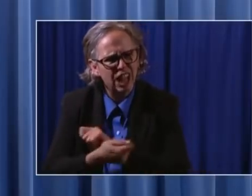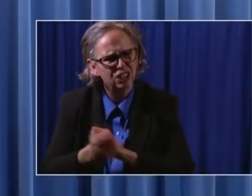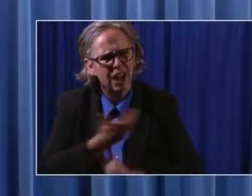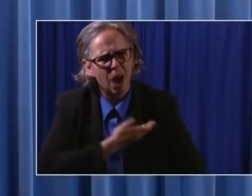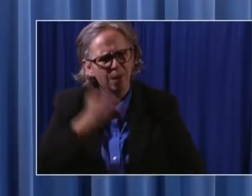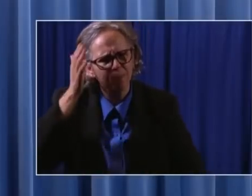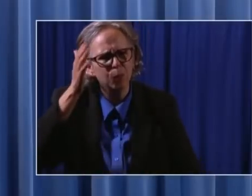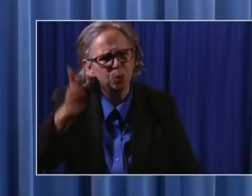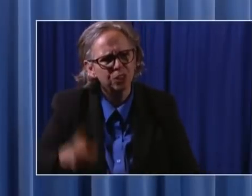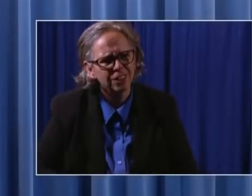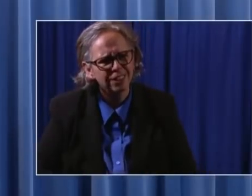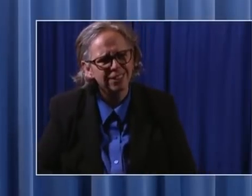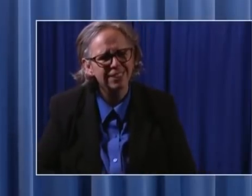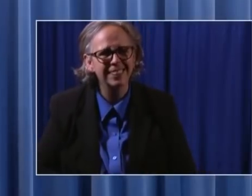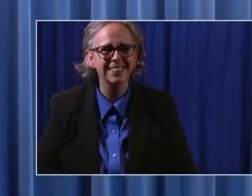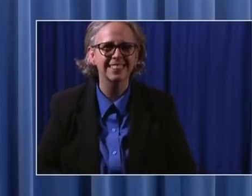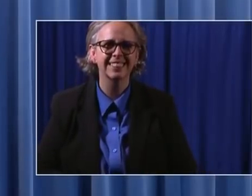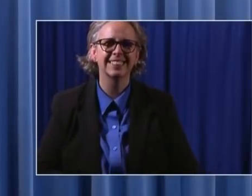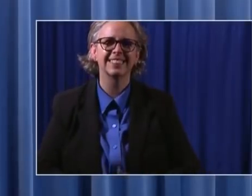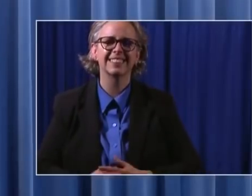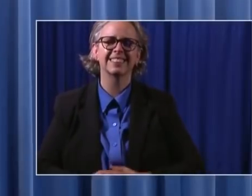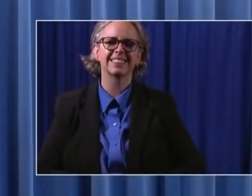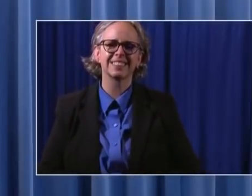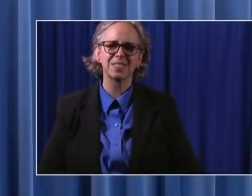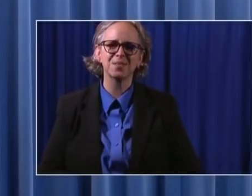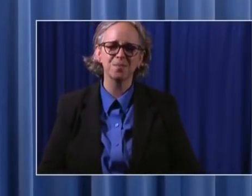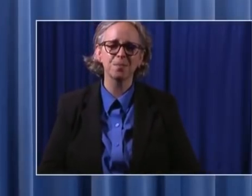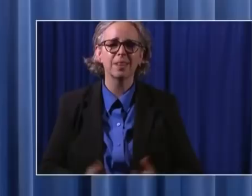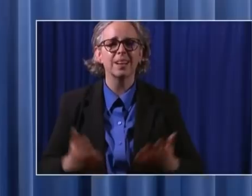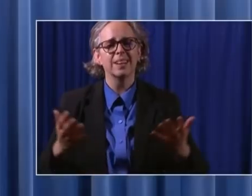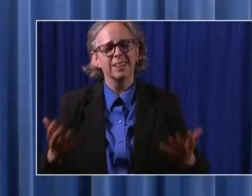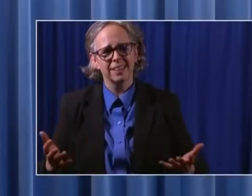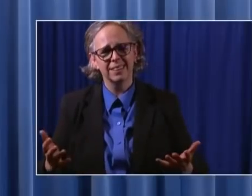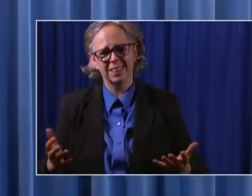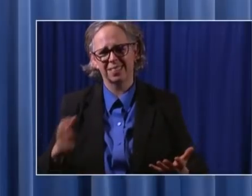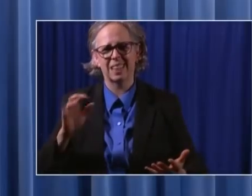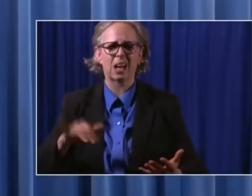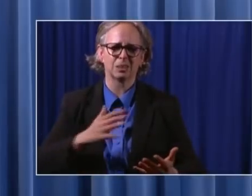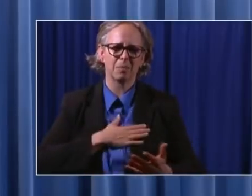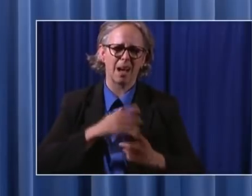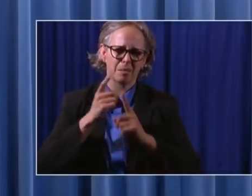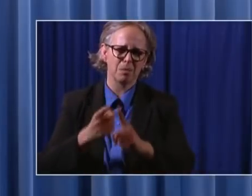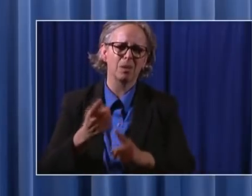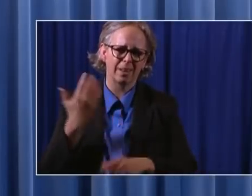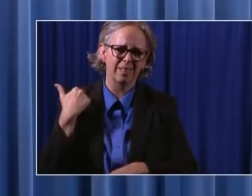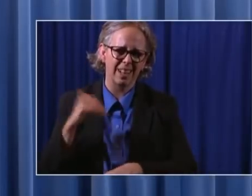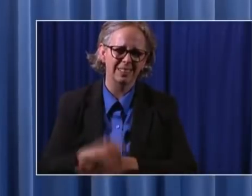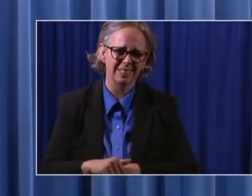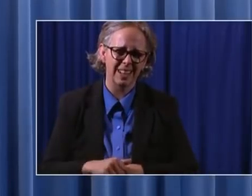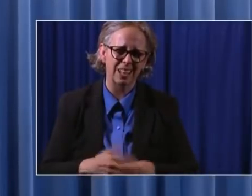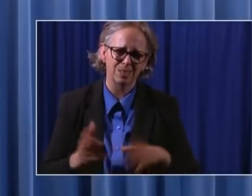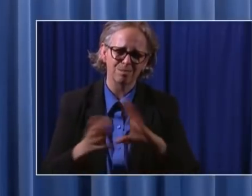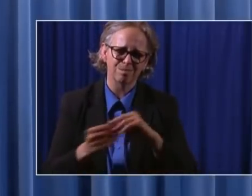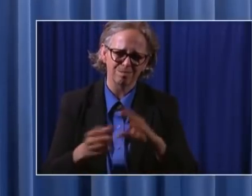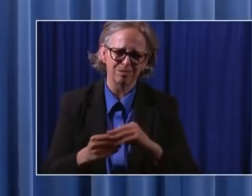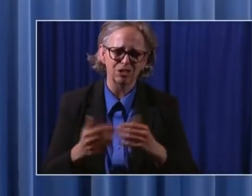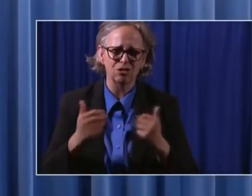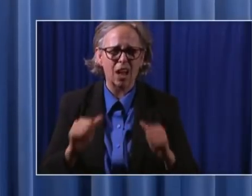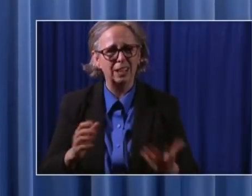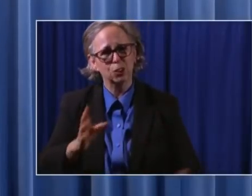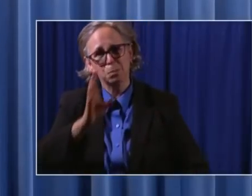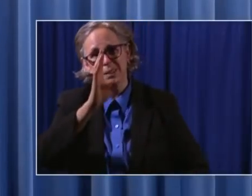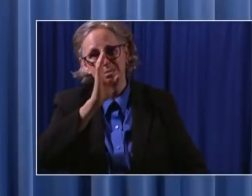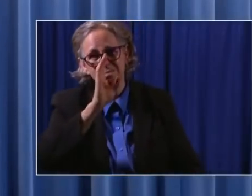We really, really do. So that's what I was trying to do, trying to talk to the people of the state. And